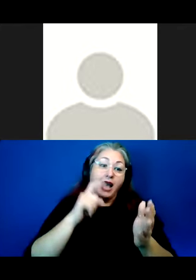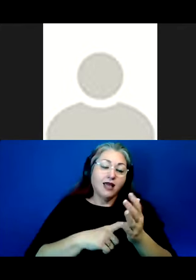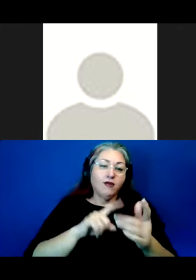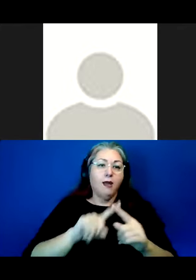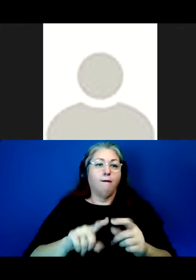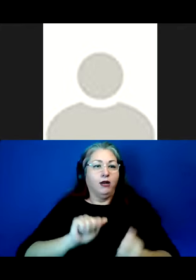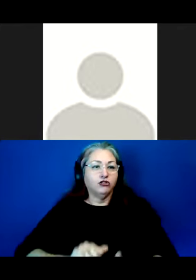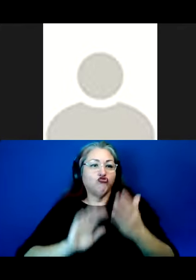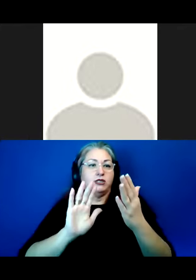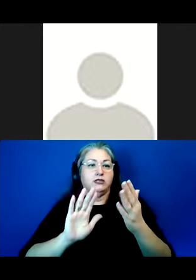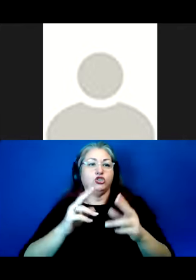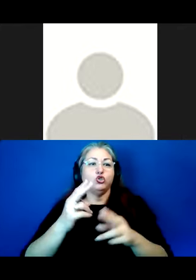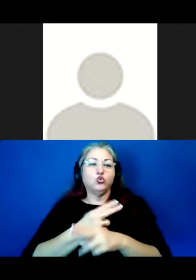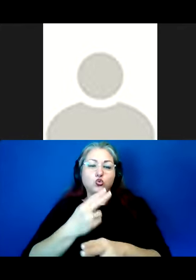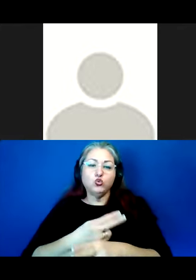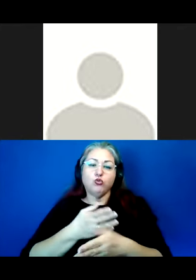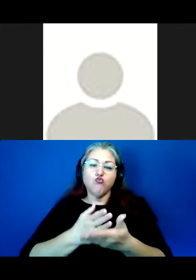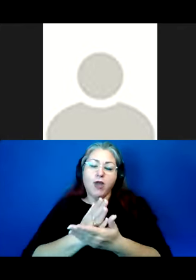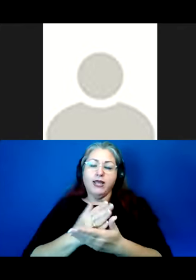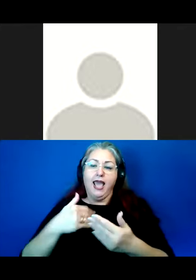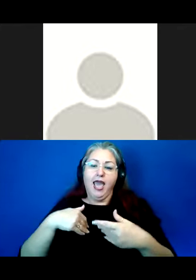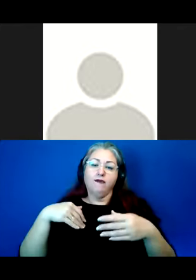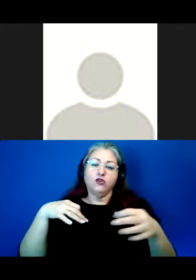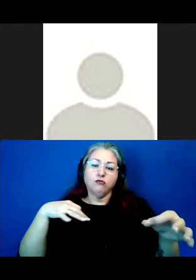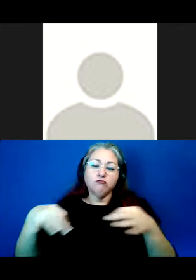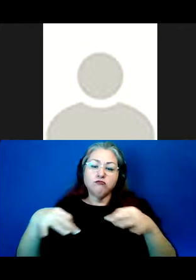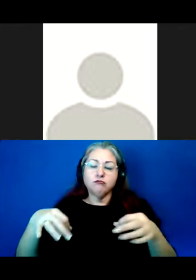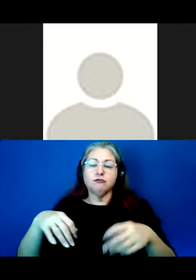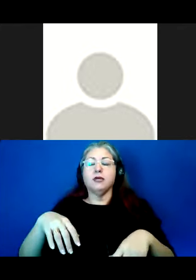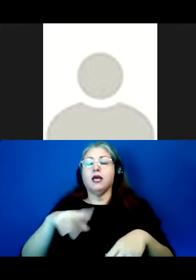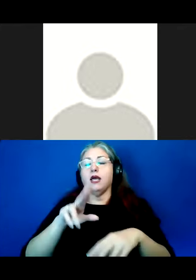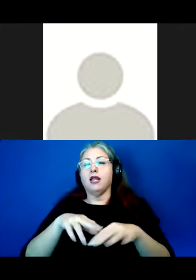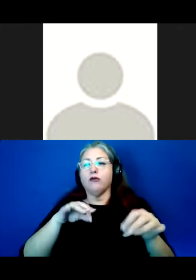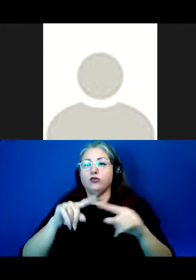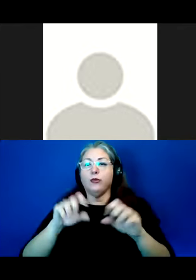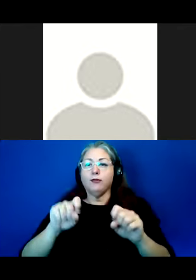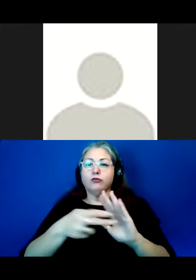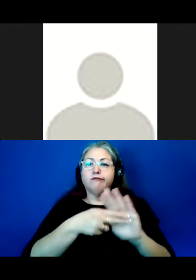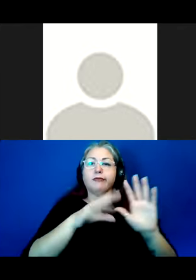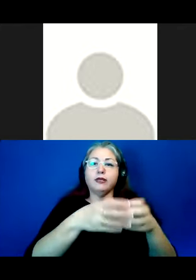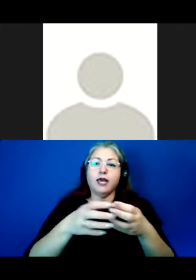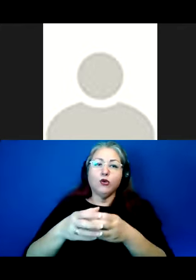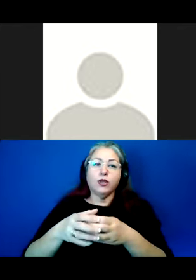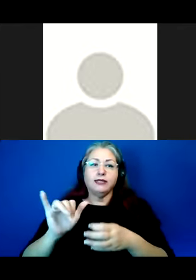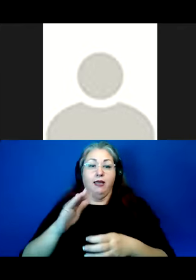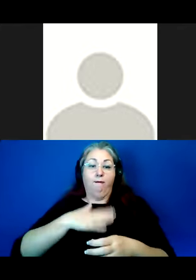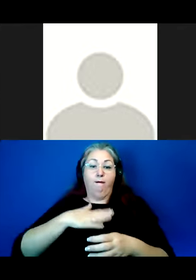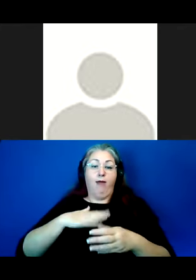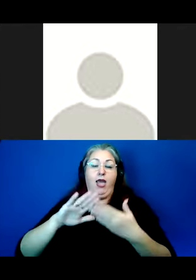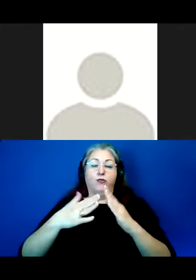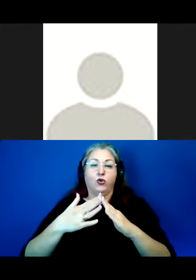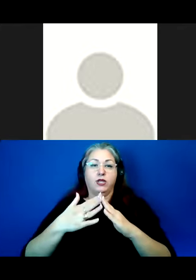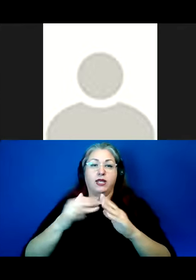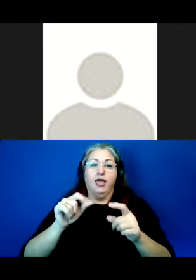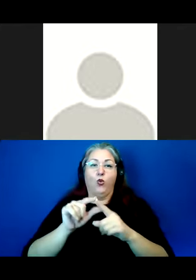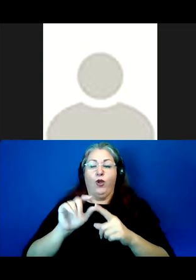includes the right to use and describe languages. Describing, of course, includes categorizing such as how my community contested the term